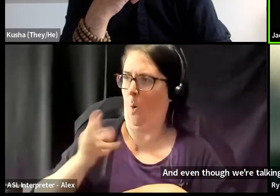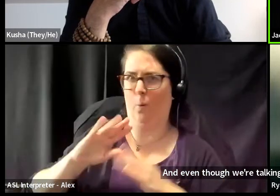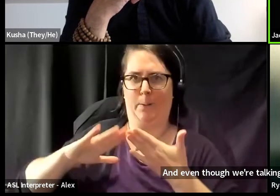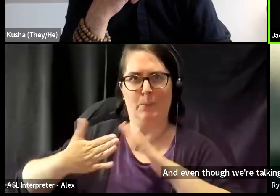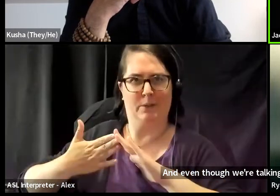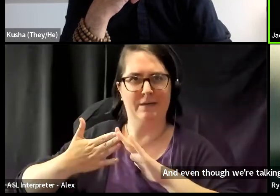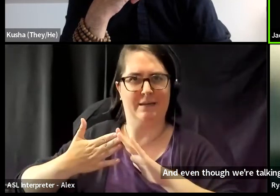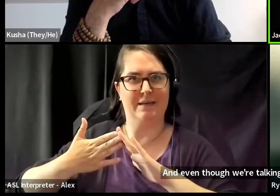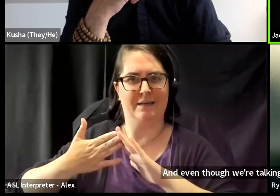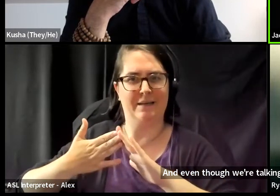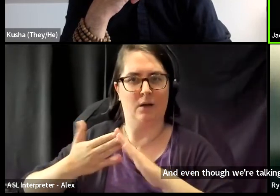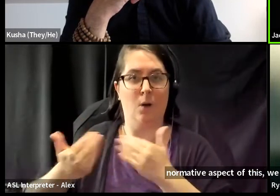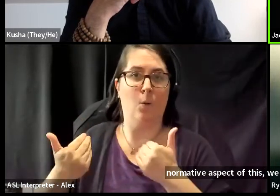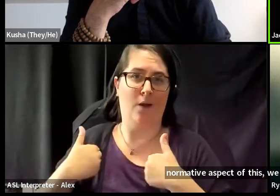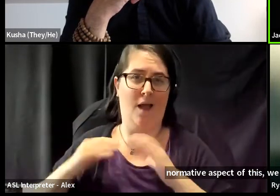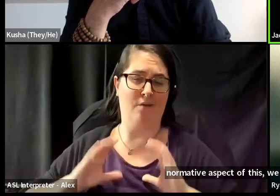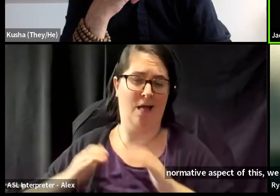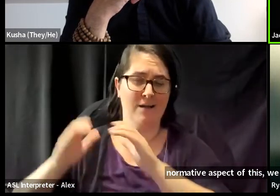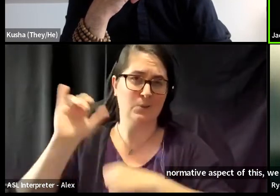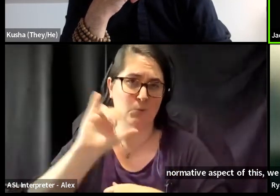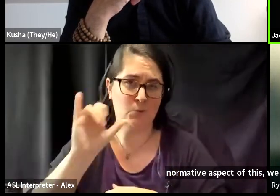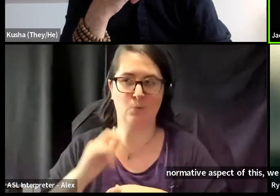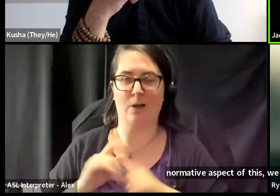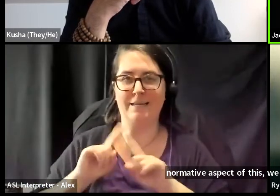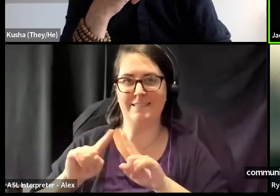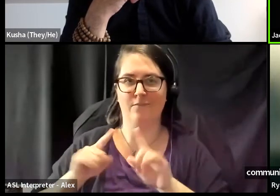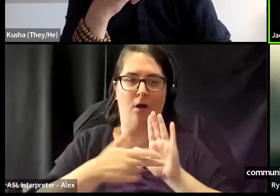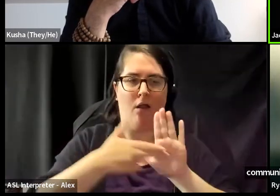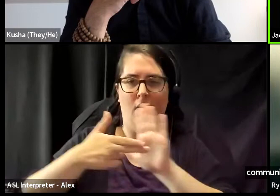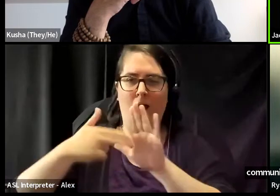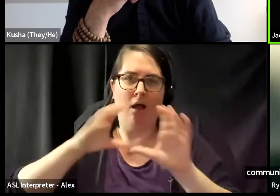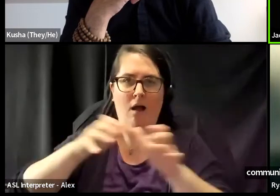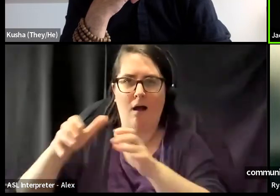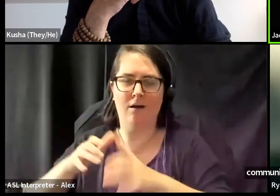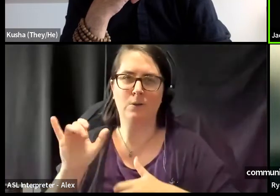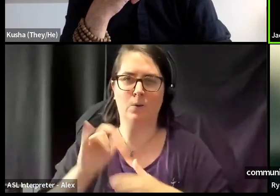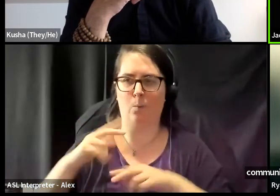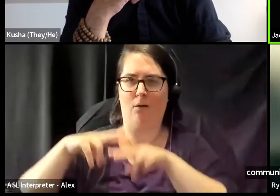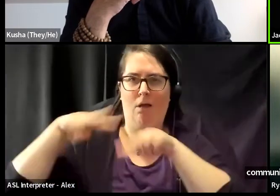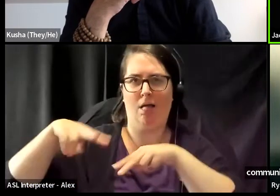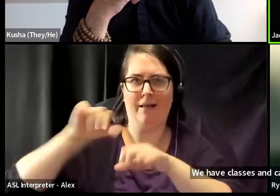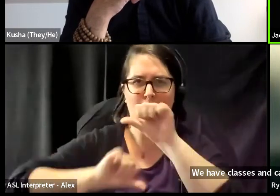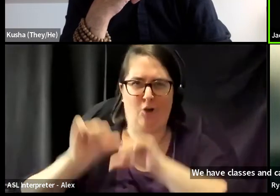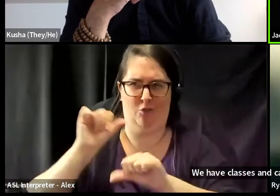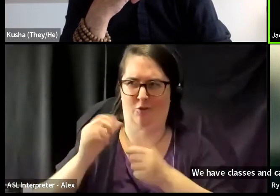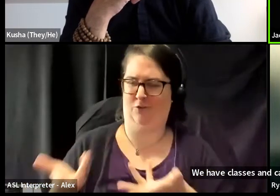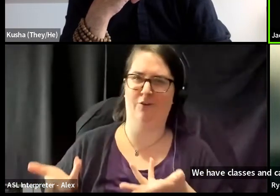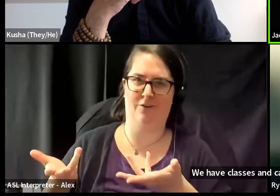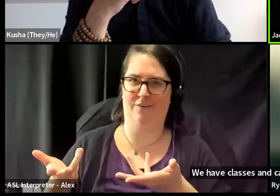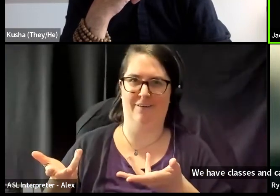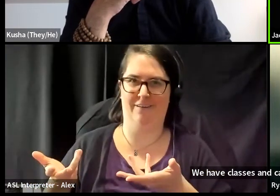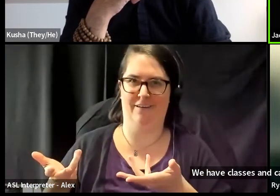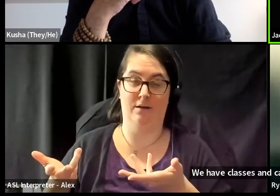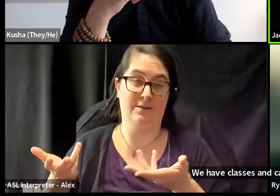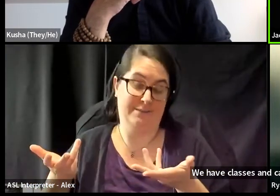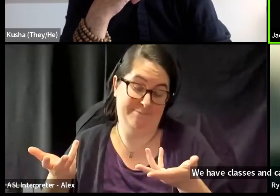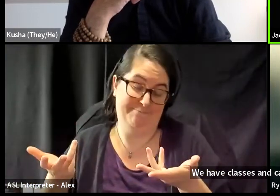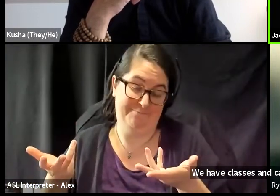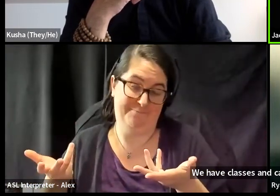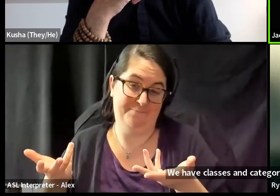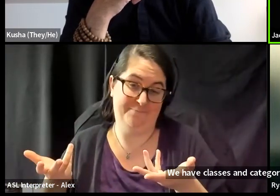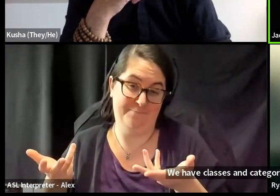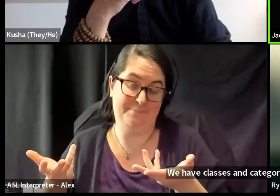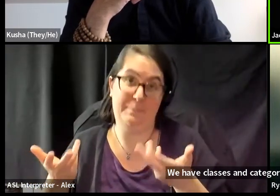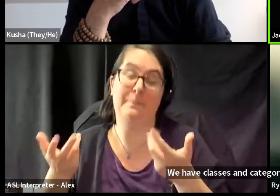we have classes and categories, and we discriminate against our own in a lot of